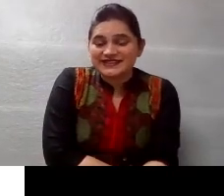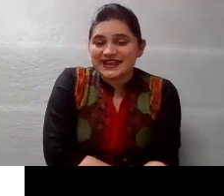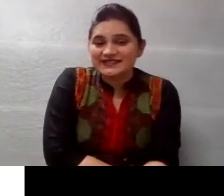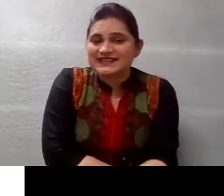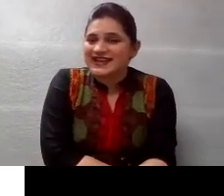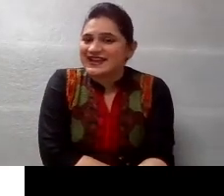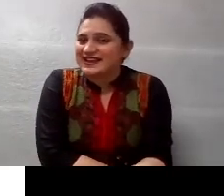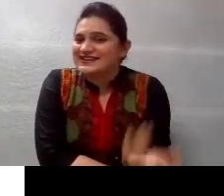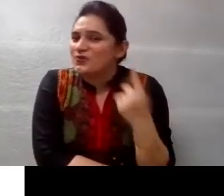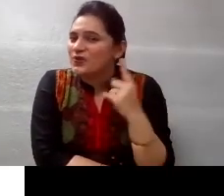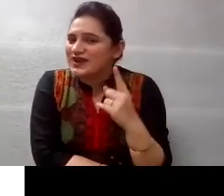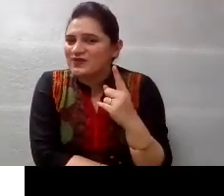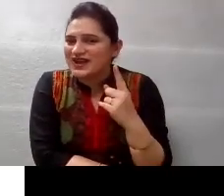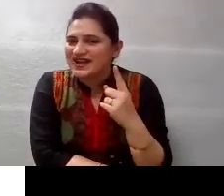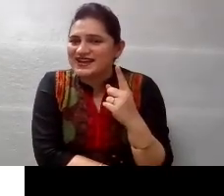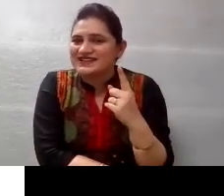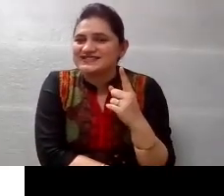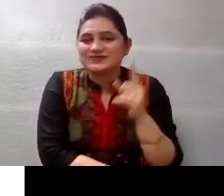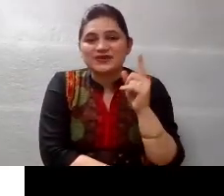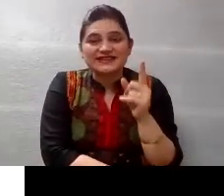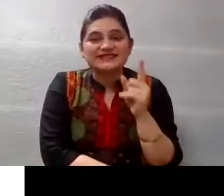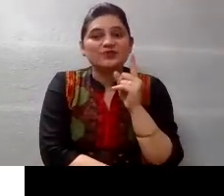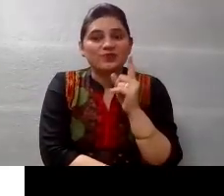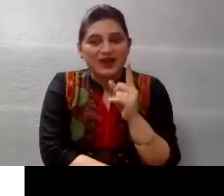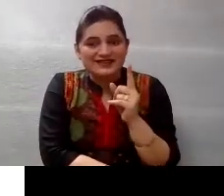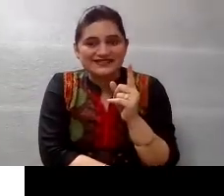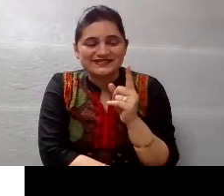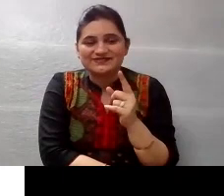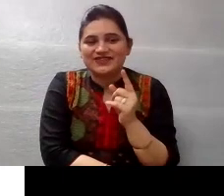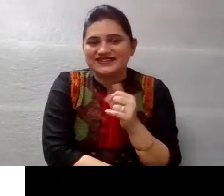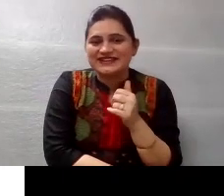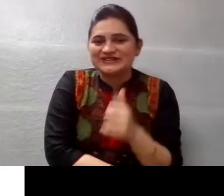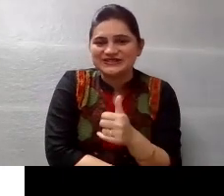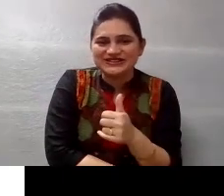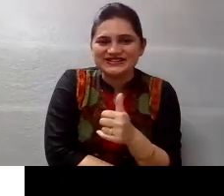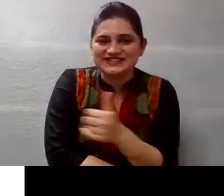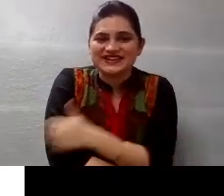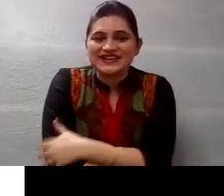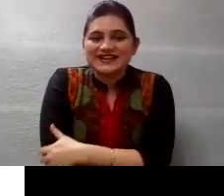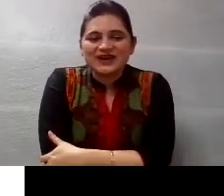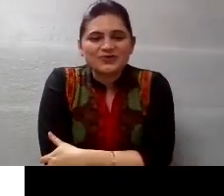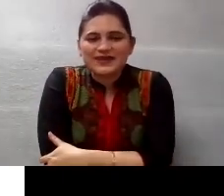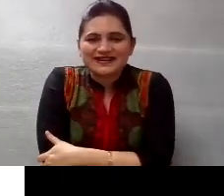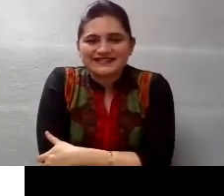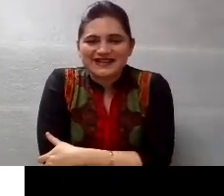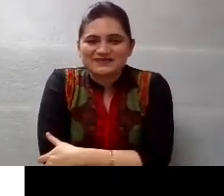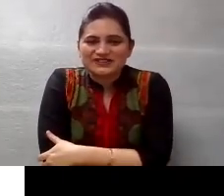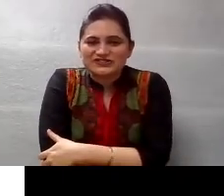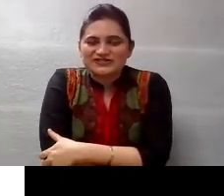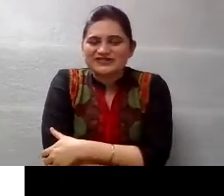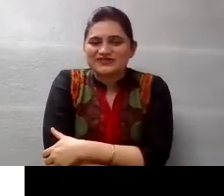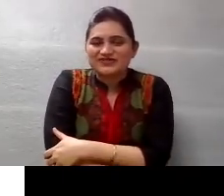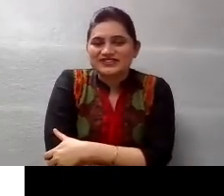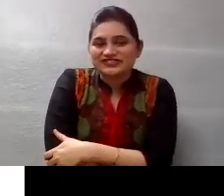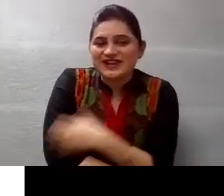Eight tens. And one ones. So eighty one. Very good. Good. Now quickly tell